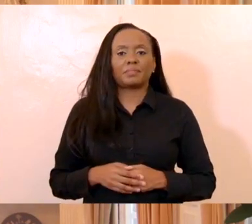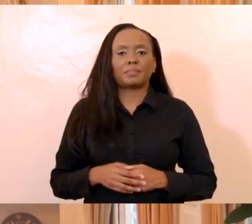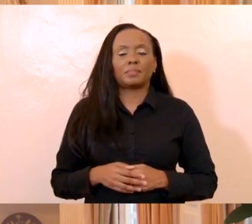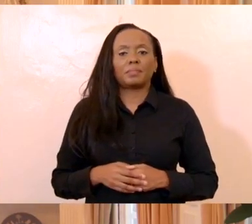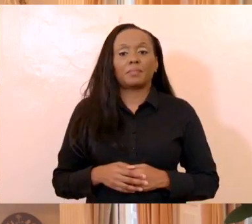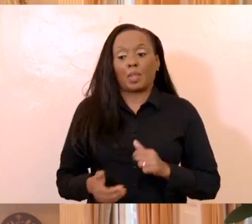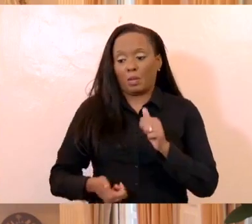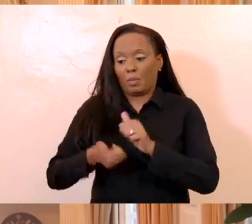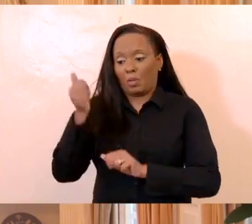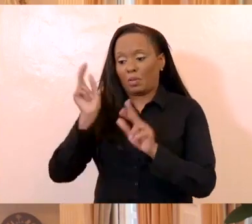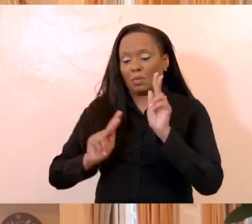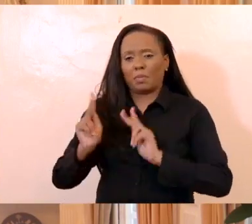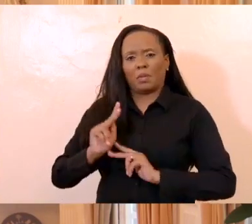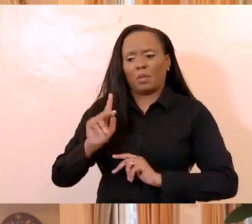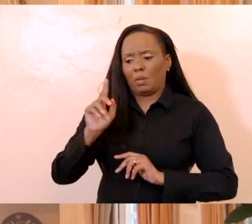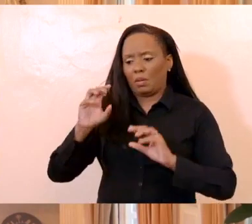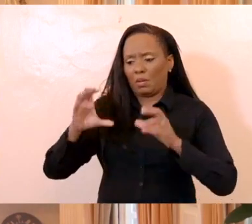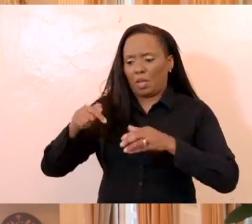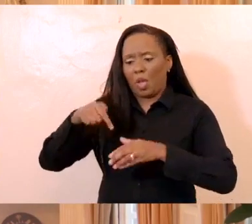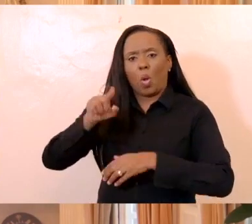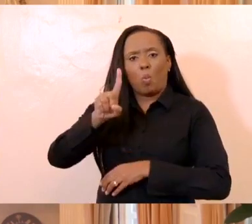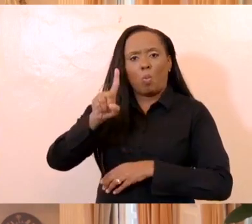of those cases